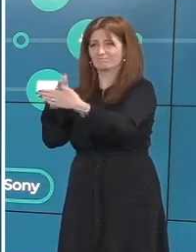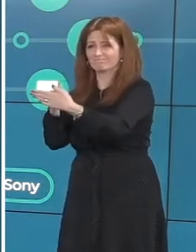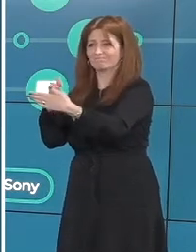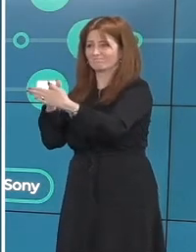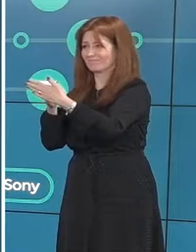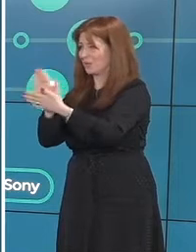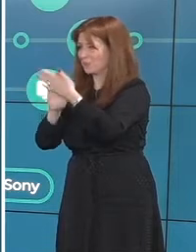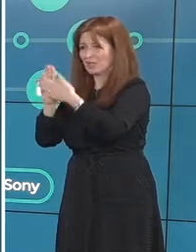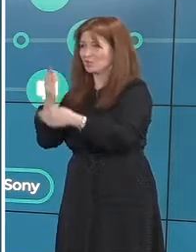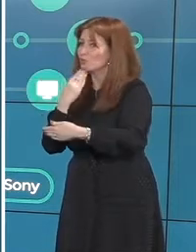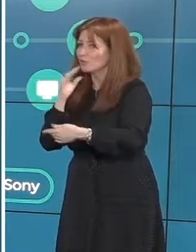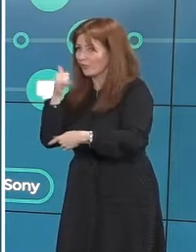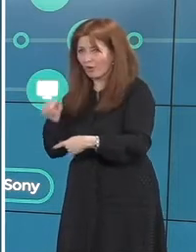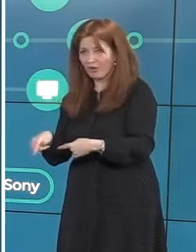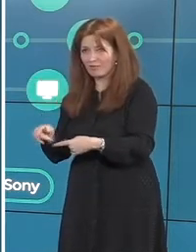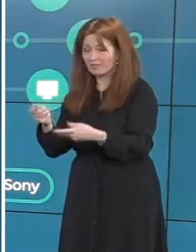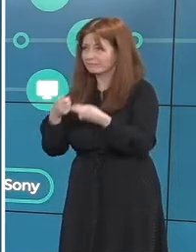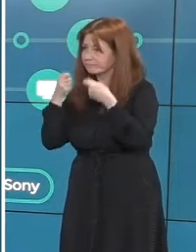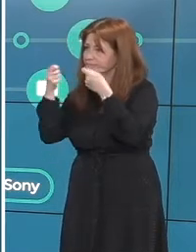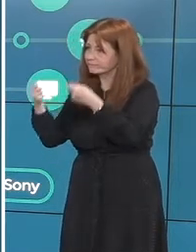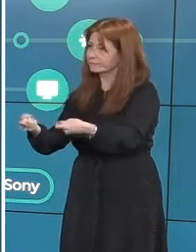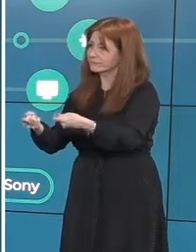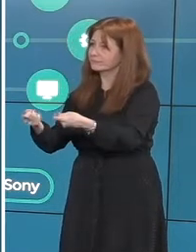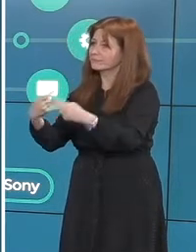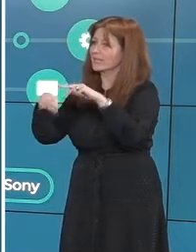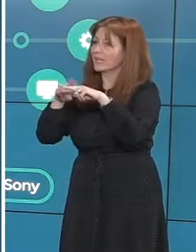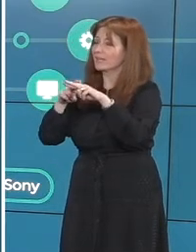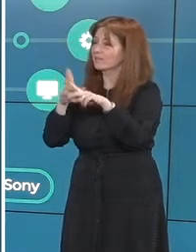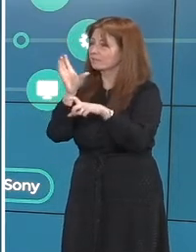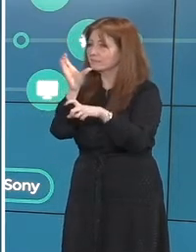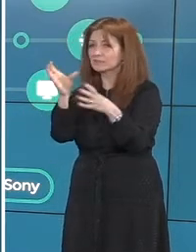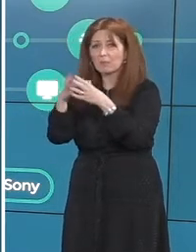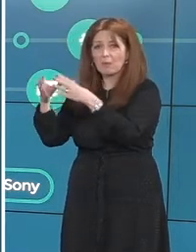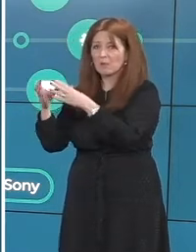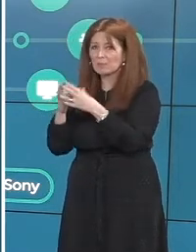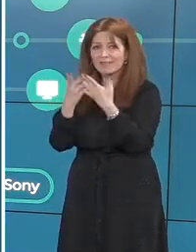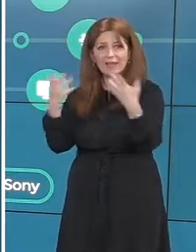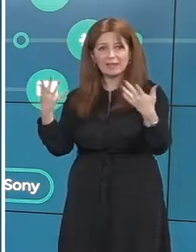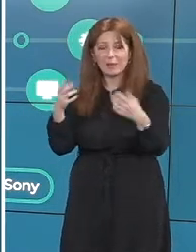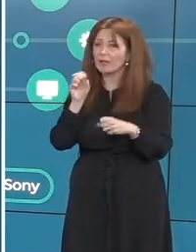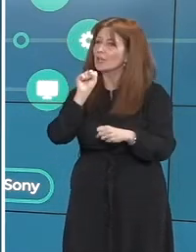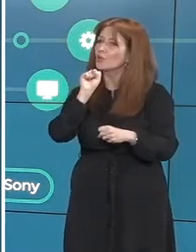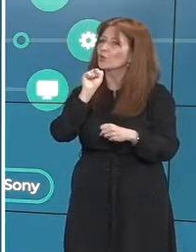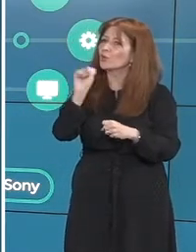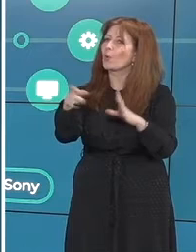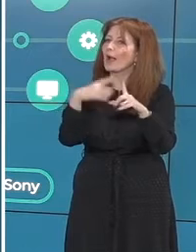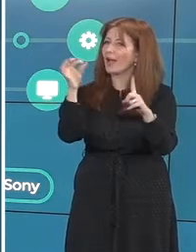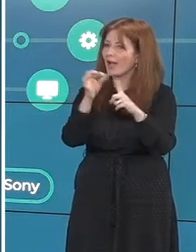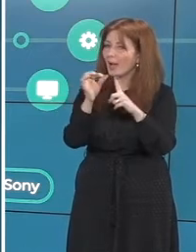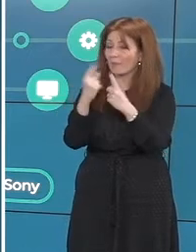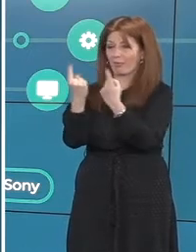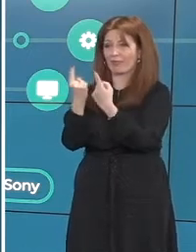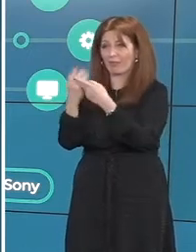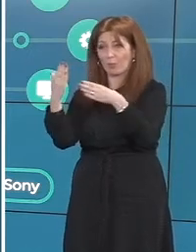something, and you can take that to somebody in any department and say, your app, the thing you're working